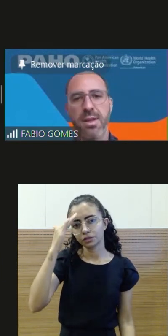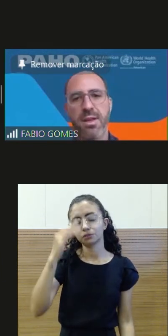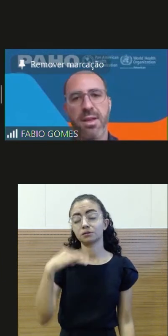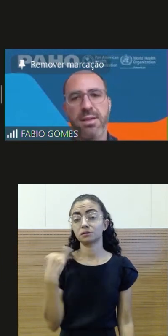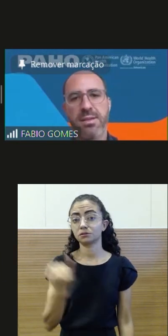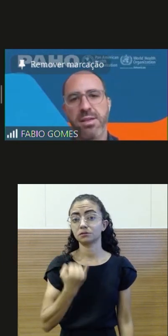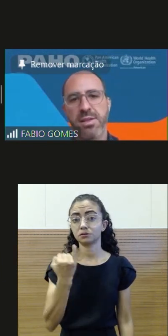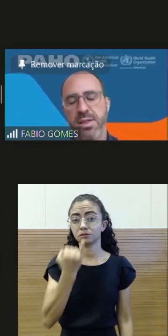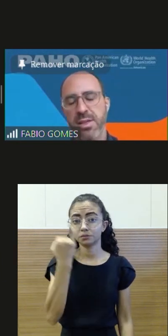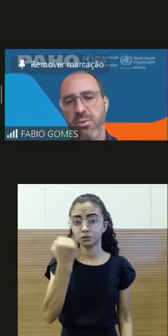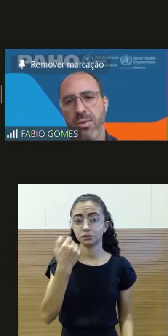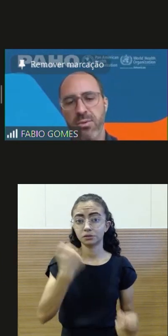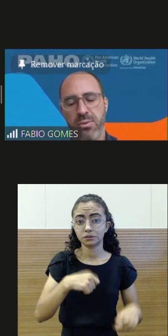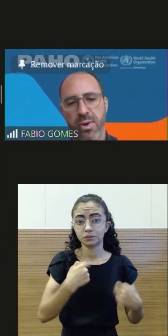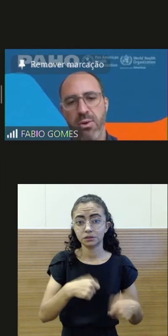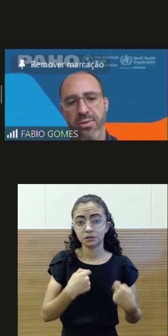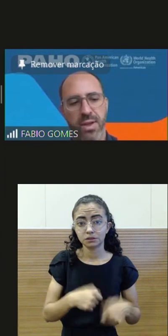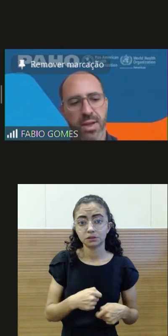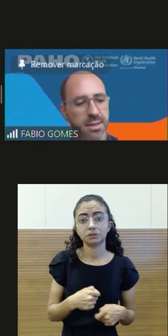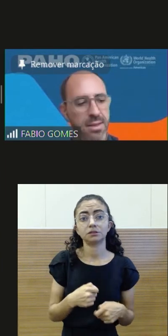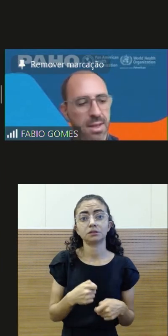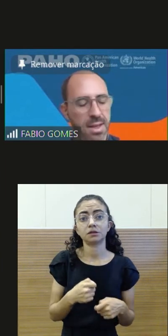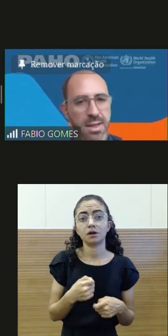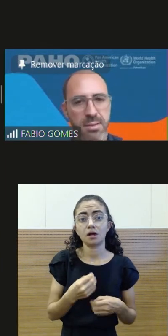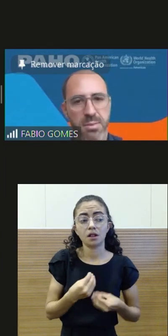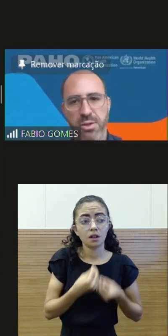about the discussions, the importance